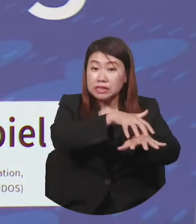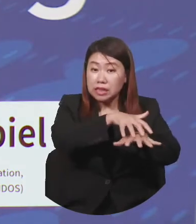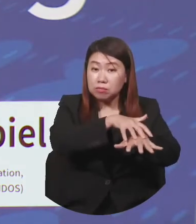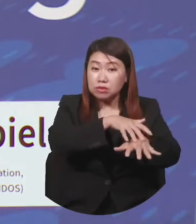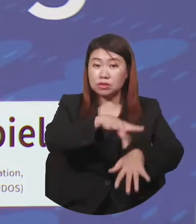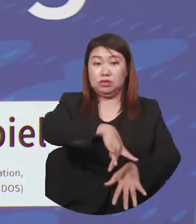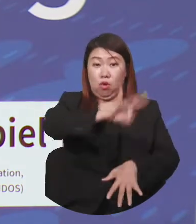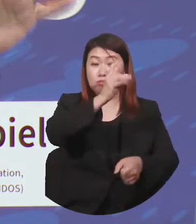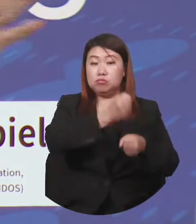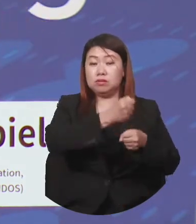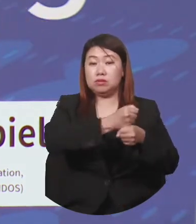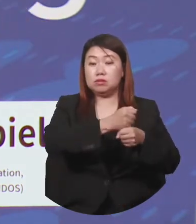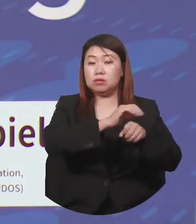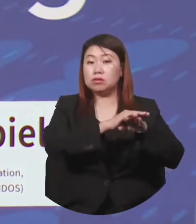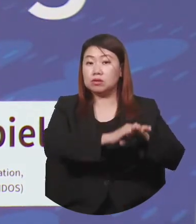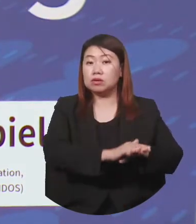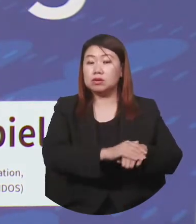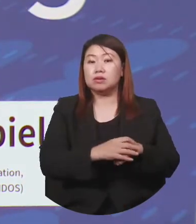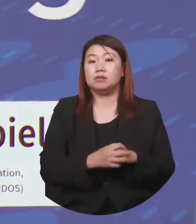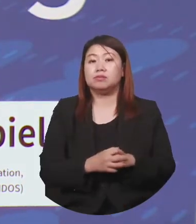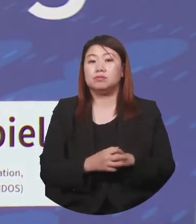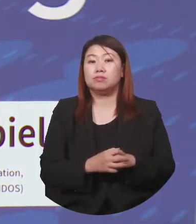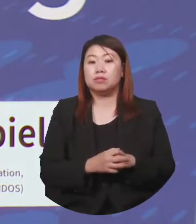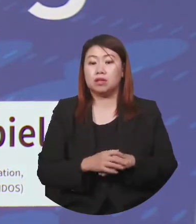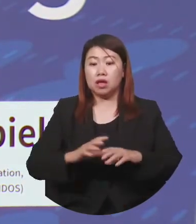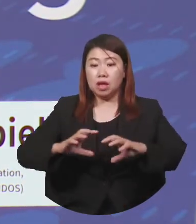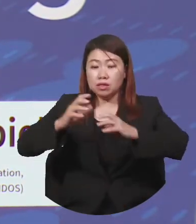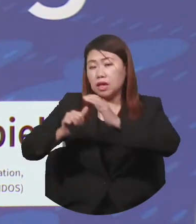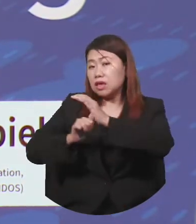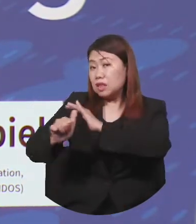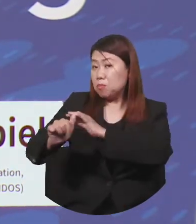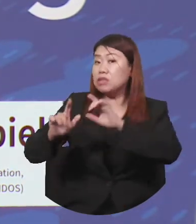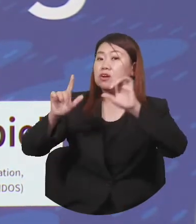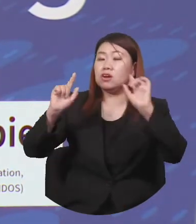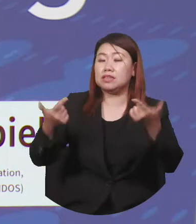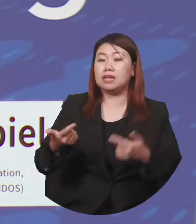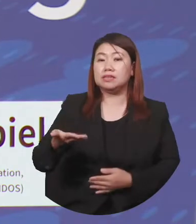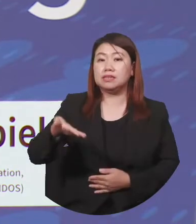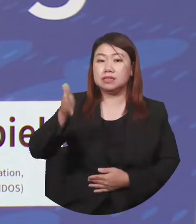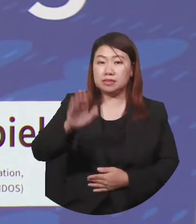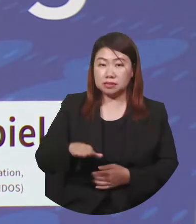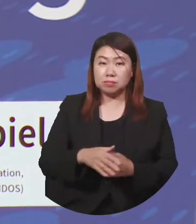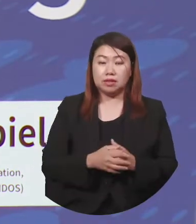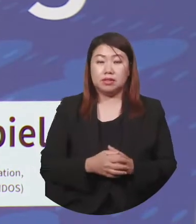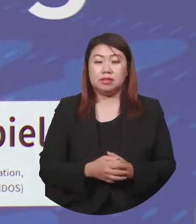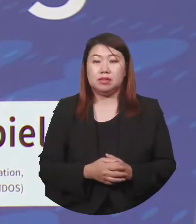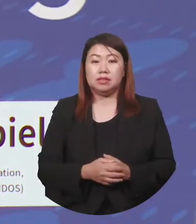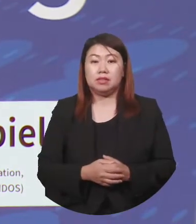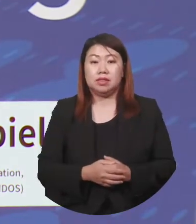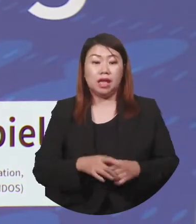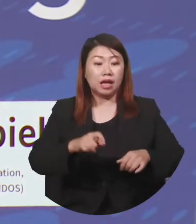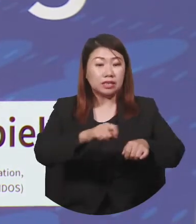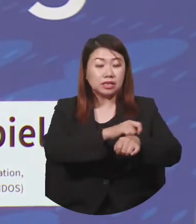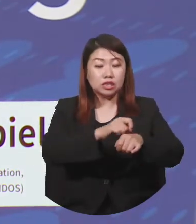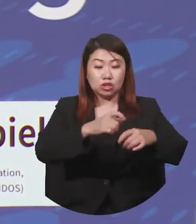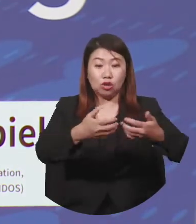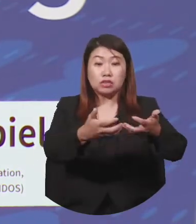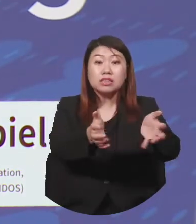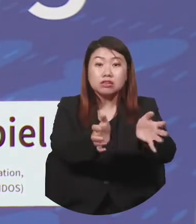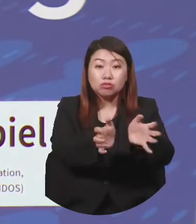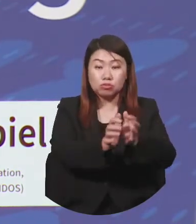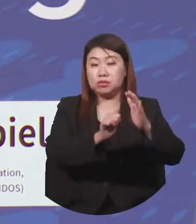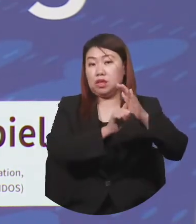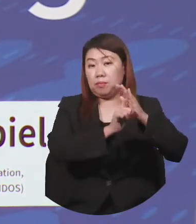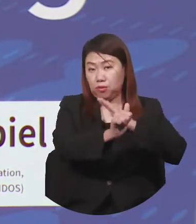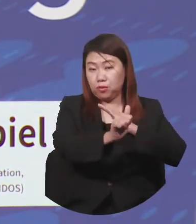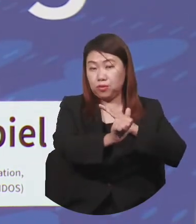not representing the world, it's not representing 100 countries, but it's representing this group, and it's a mixed group. And why not to have